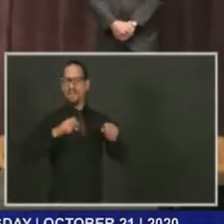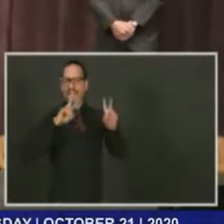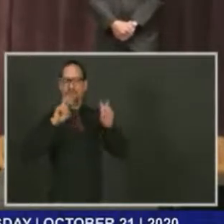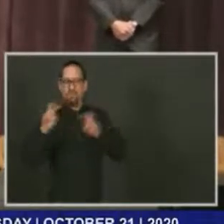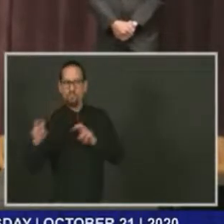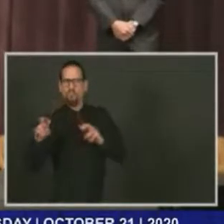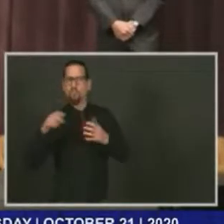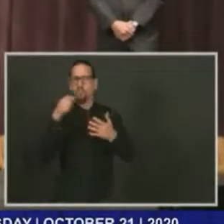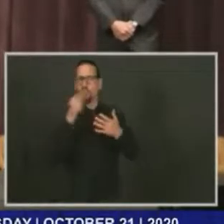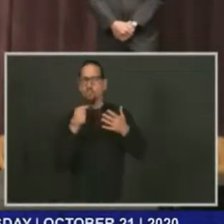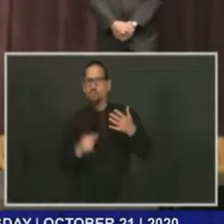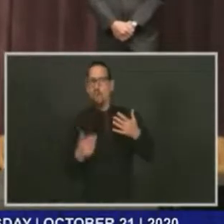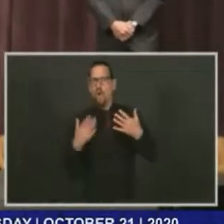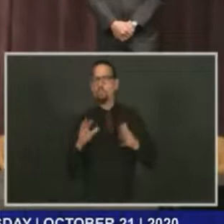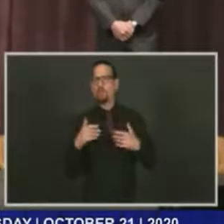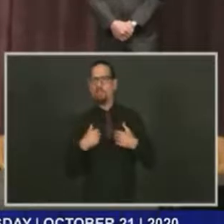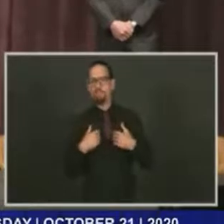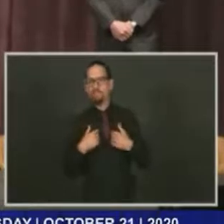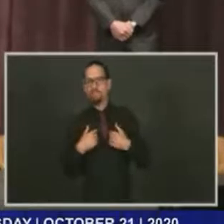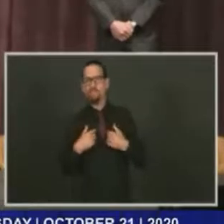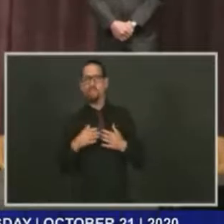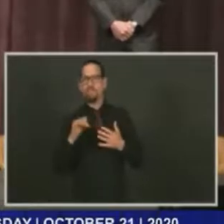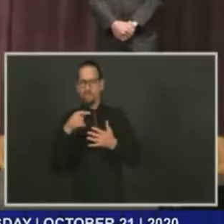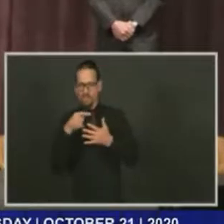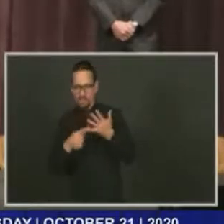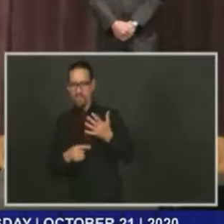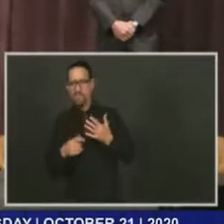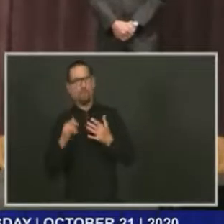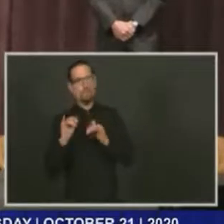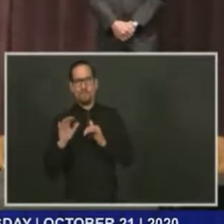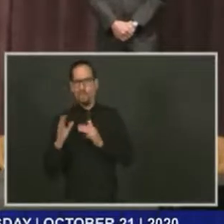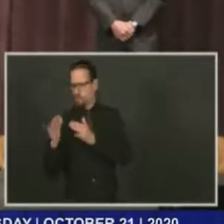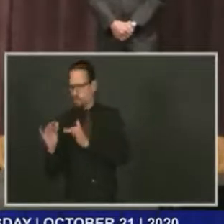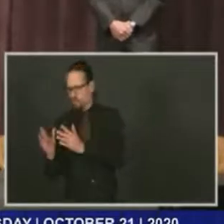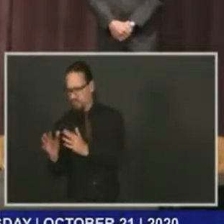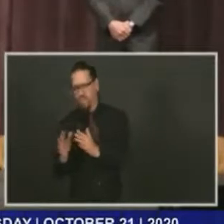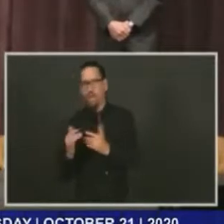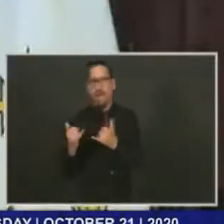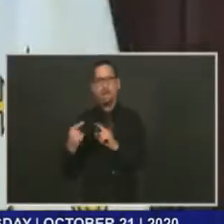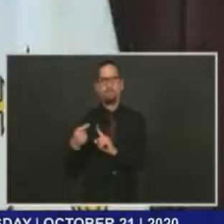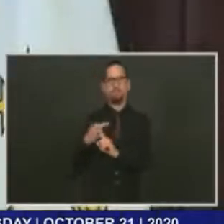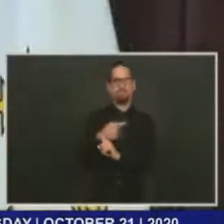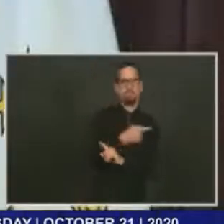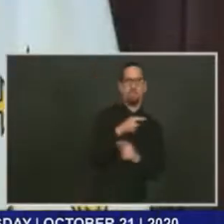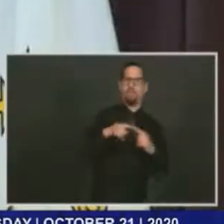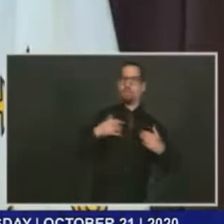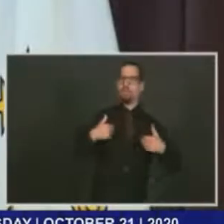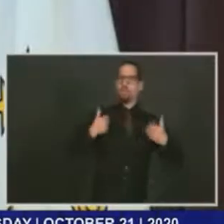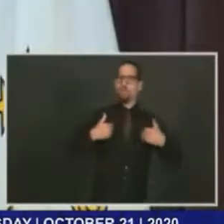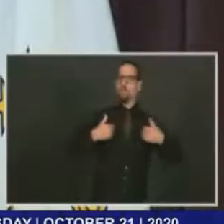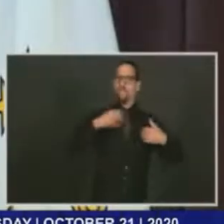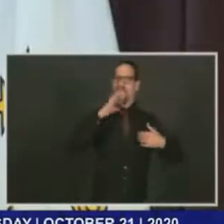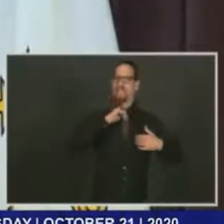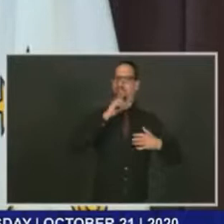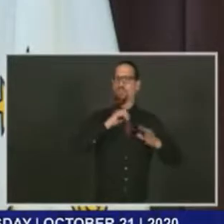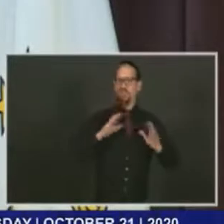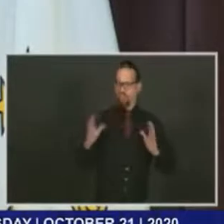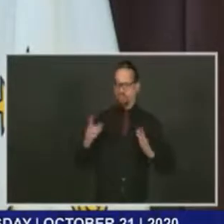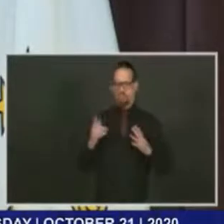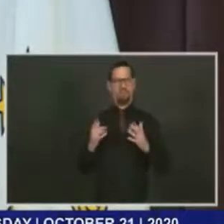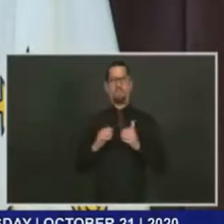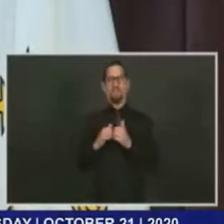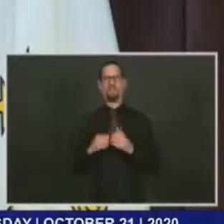someone who is perfectly healthy 32-year-old turn up with a severe case? No, unfortunately, coronavirus is